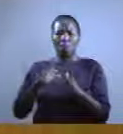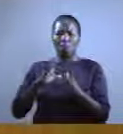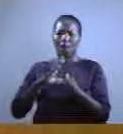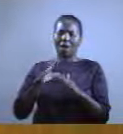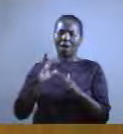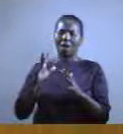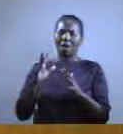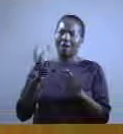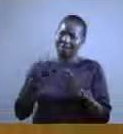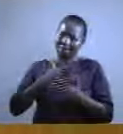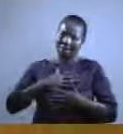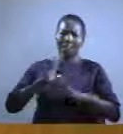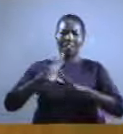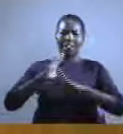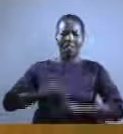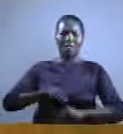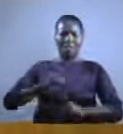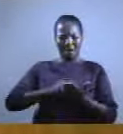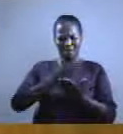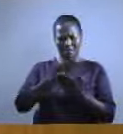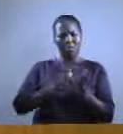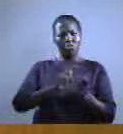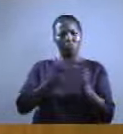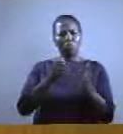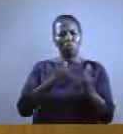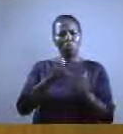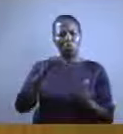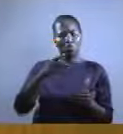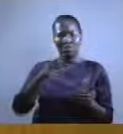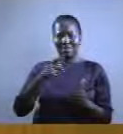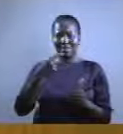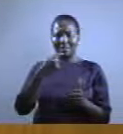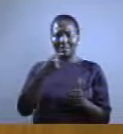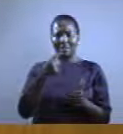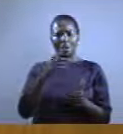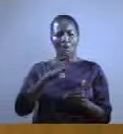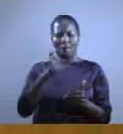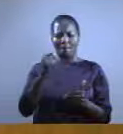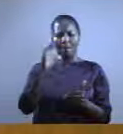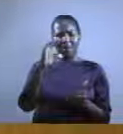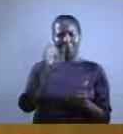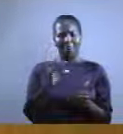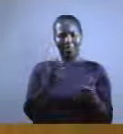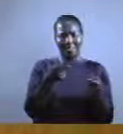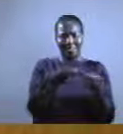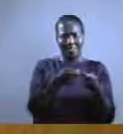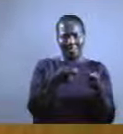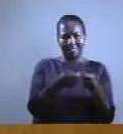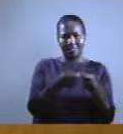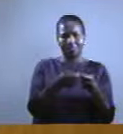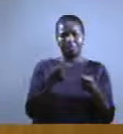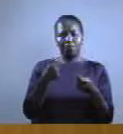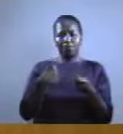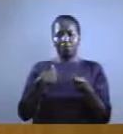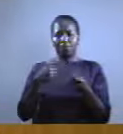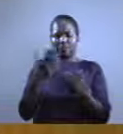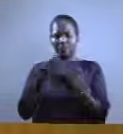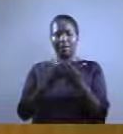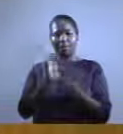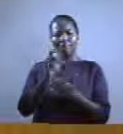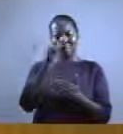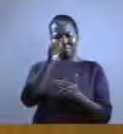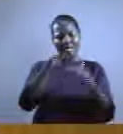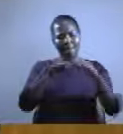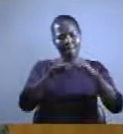of the bill. The DA believes that the bill provides a weaker incentives for three main reasons. The bill introduces a minimum wage requirement,